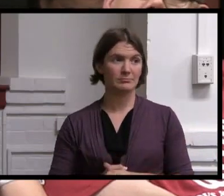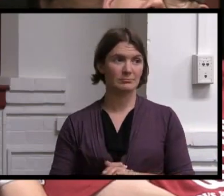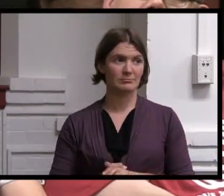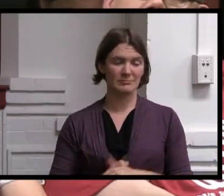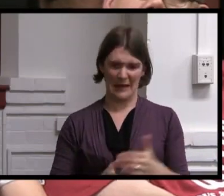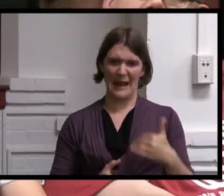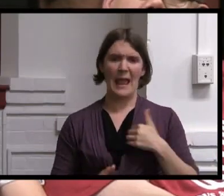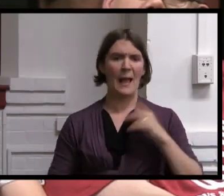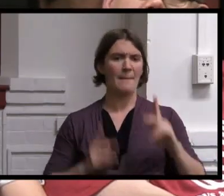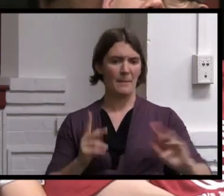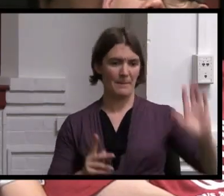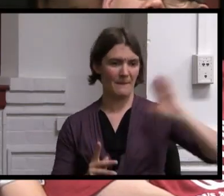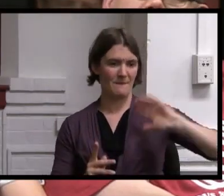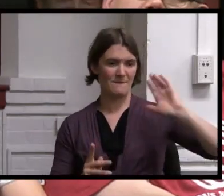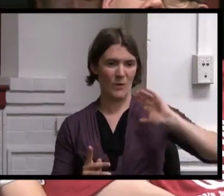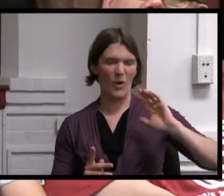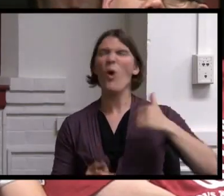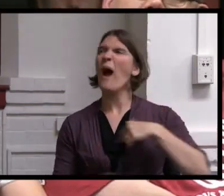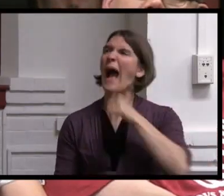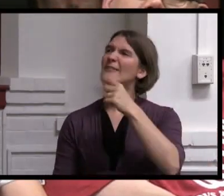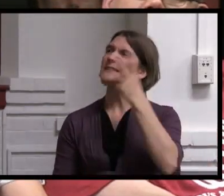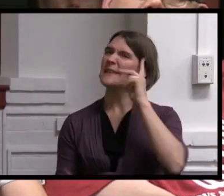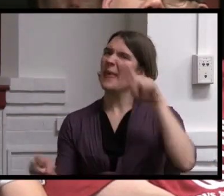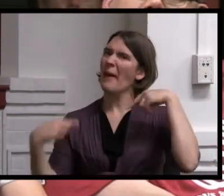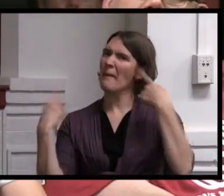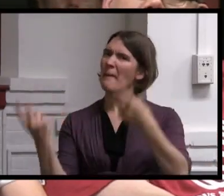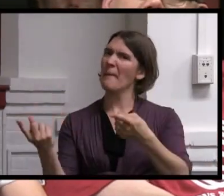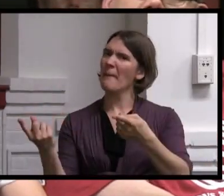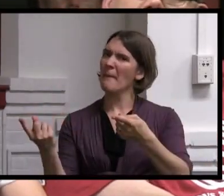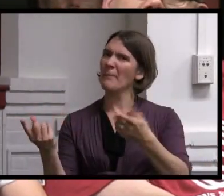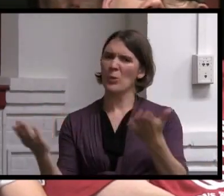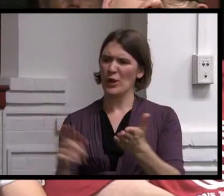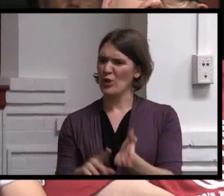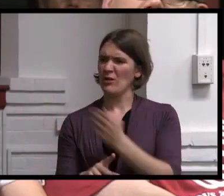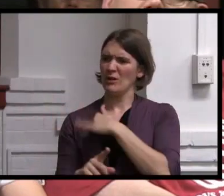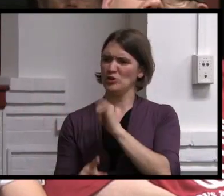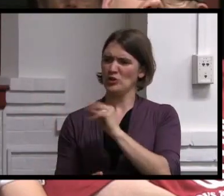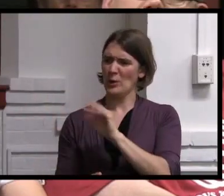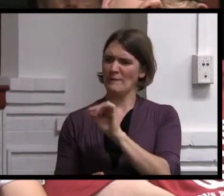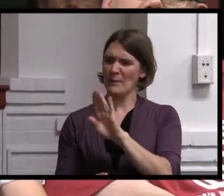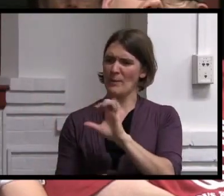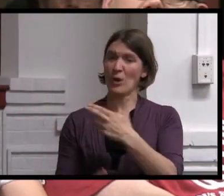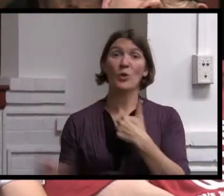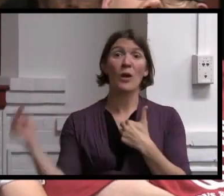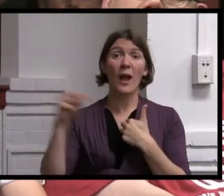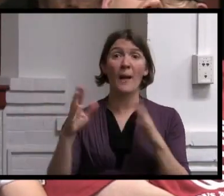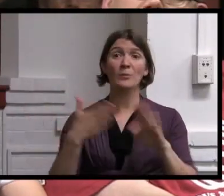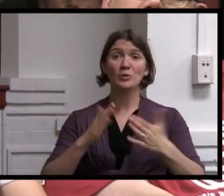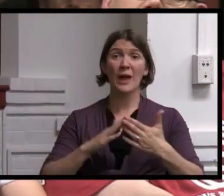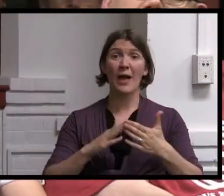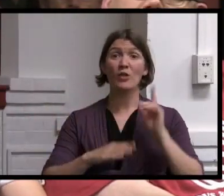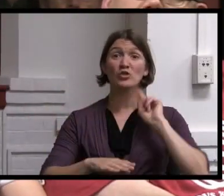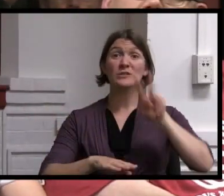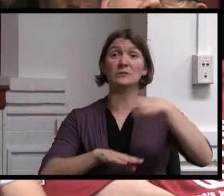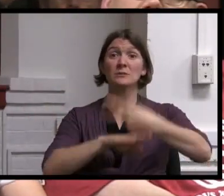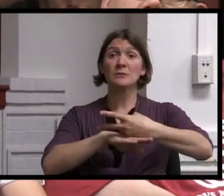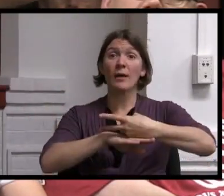we had people that, actually I haven't seen them, they were here earlier in the year, when they would come to town, they just lay on the